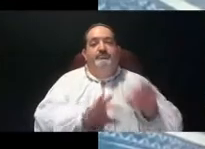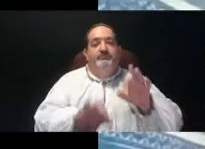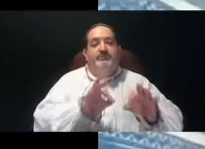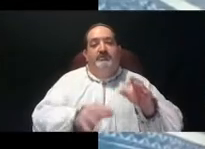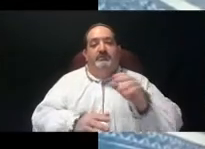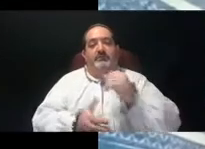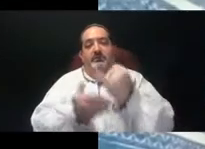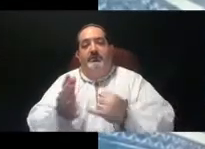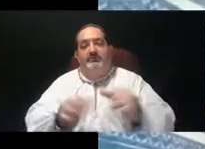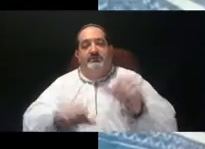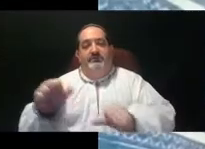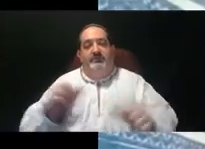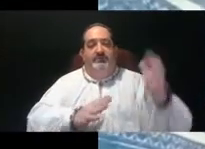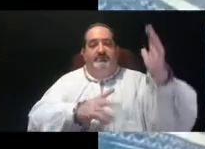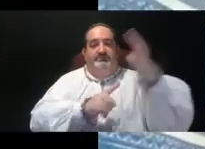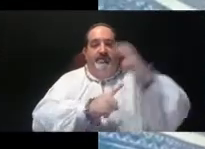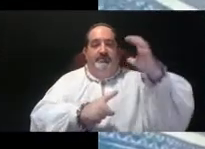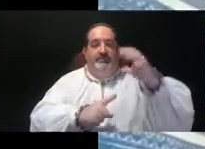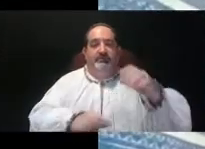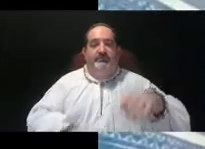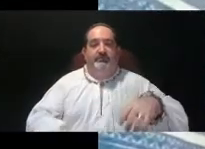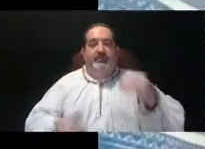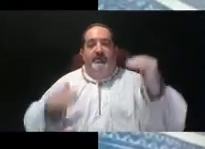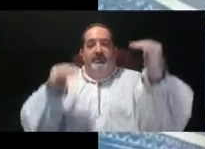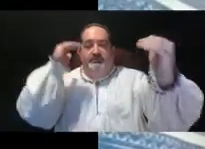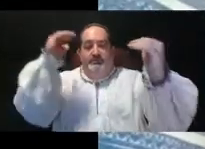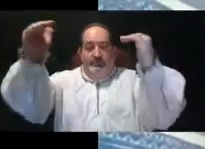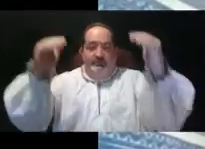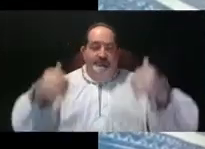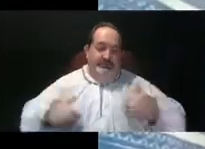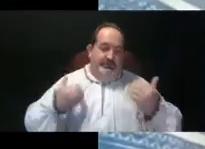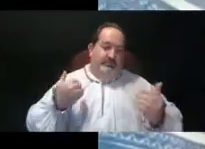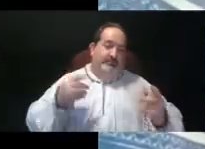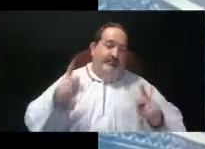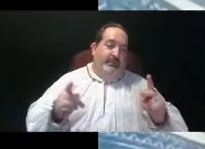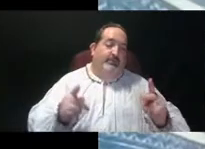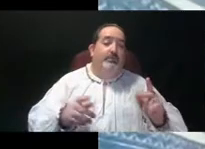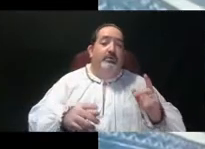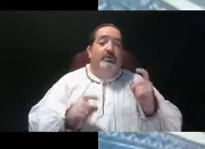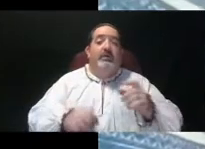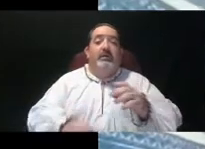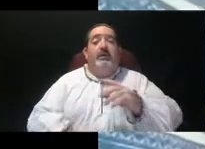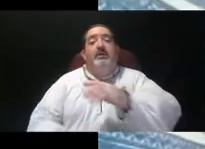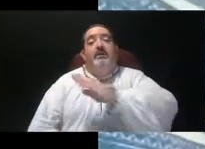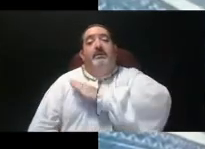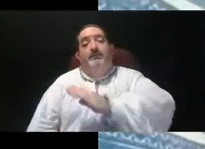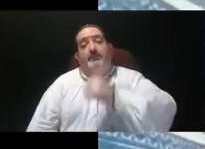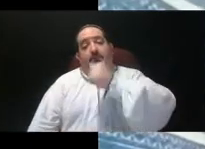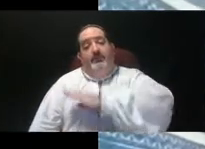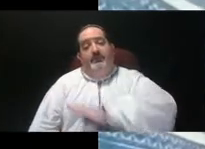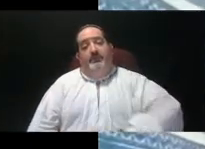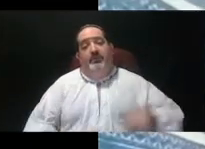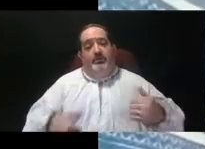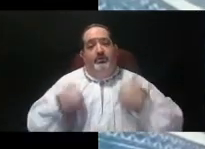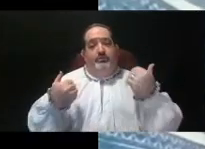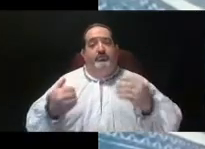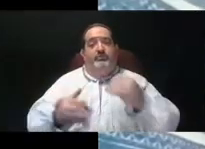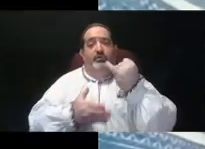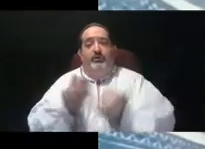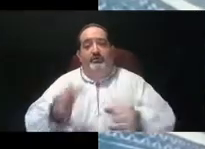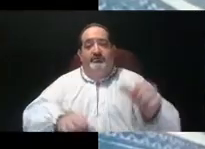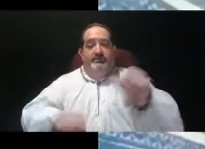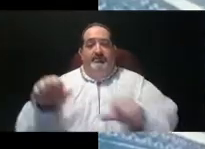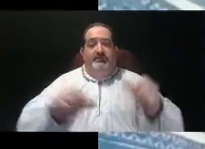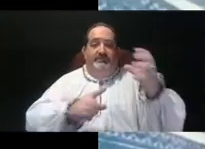Dreiburgen. There were adult entries and there were youth entries. Her Excellency has chosen as her youth arts and sciences